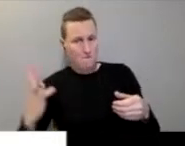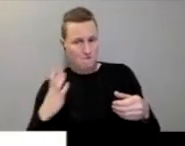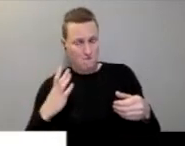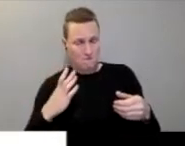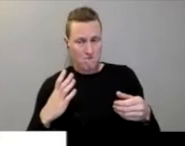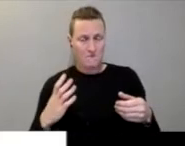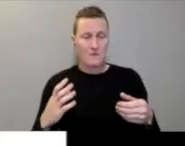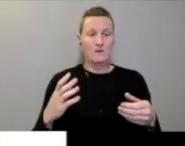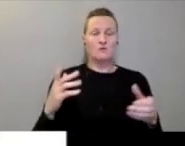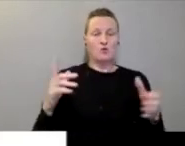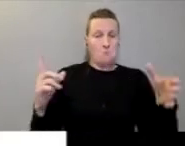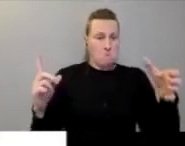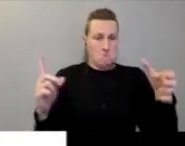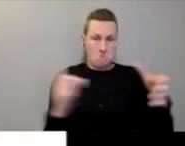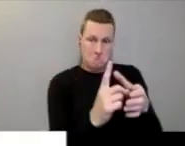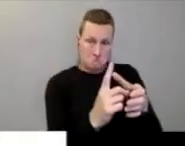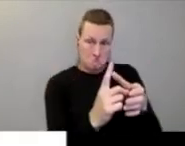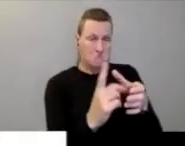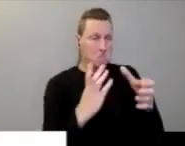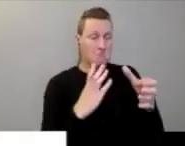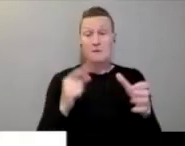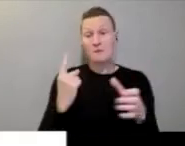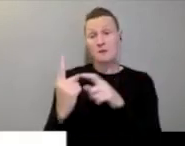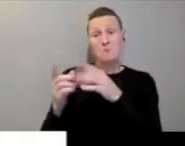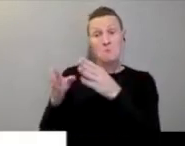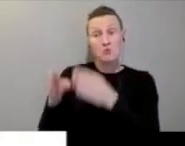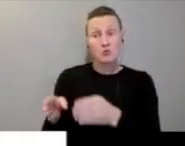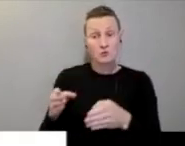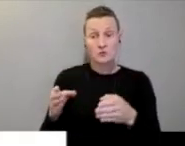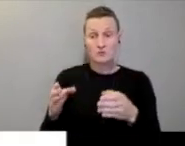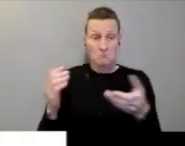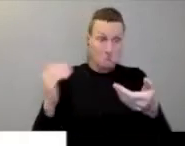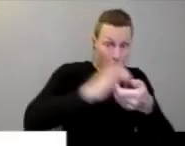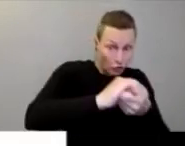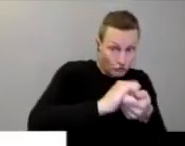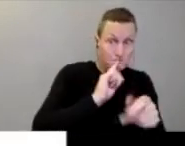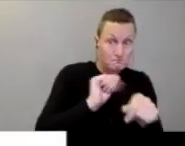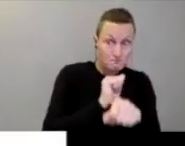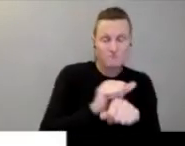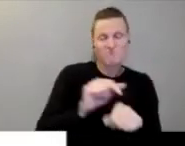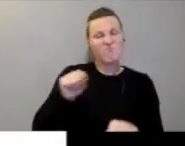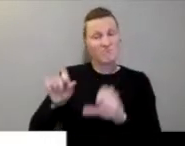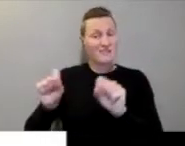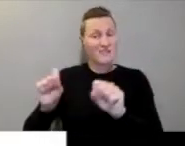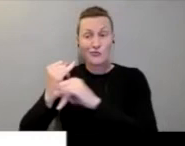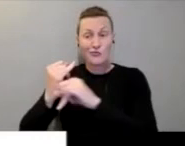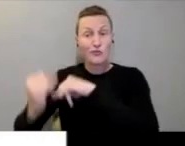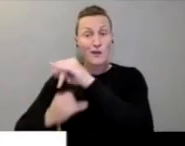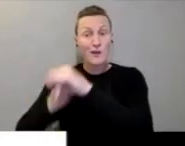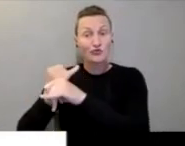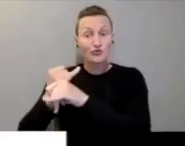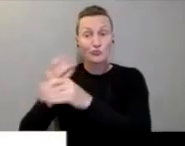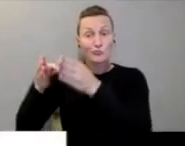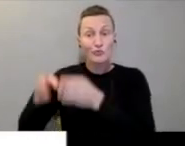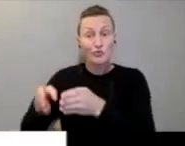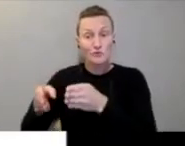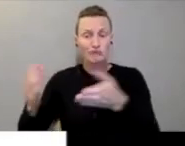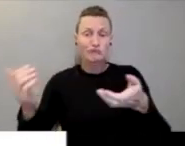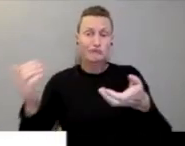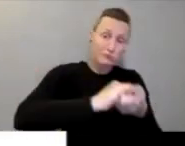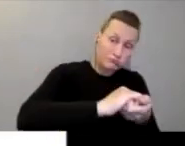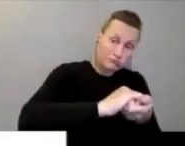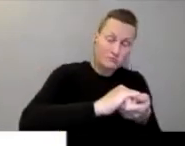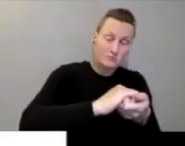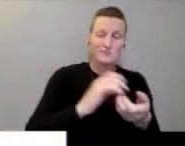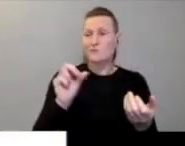to be based in Toronto. They could be an international artist. And as I said, an artist could be international if they're working with an arts organization based